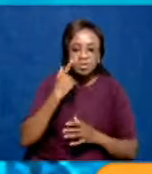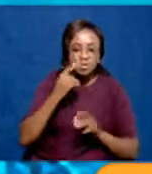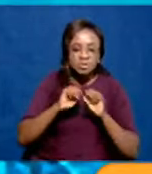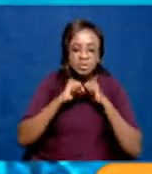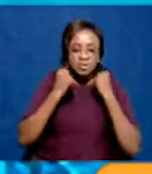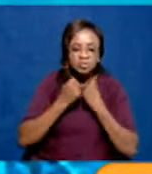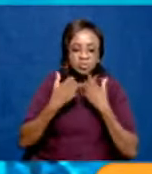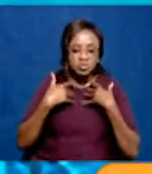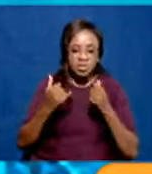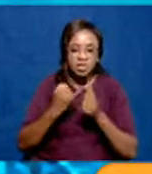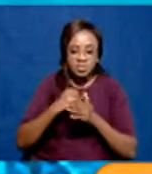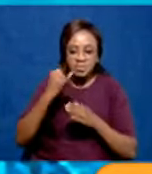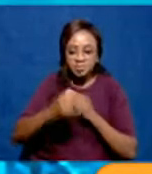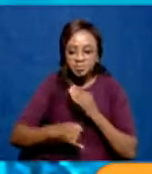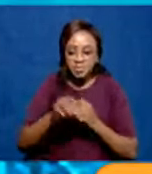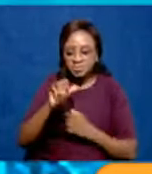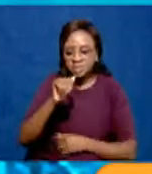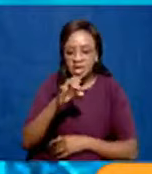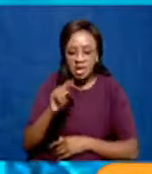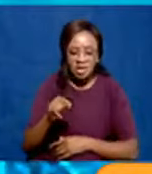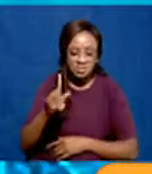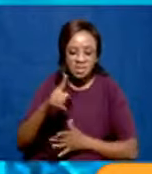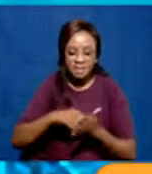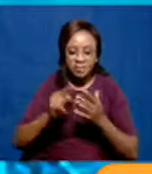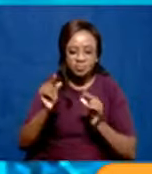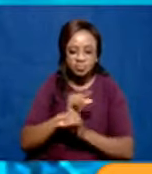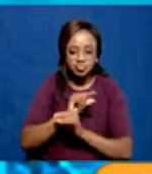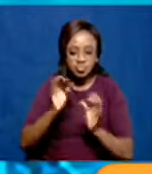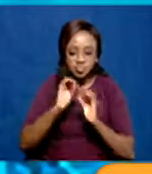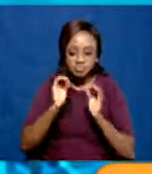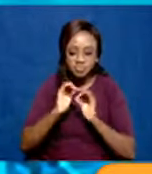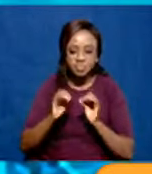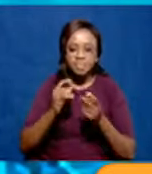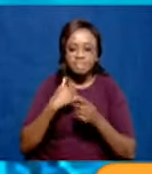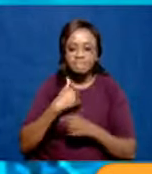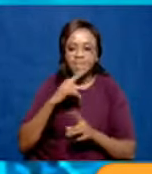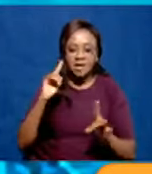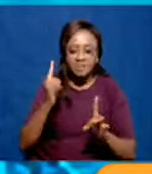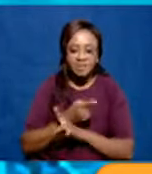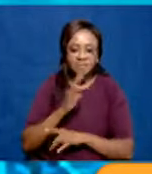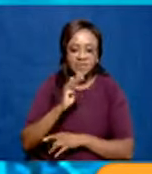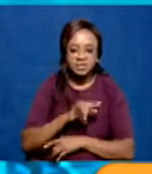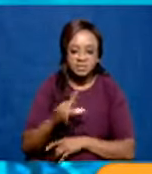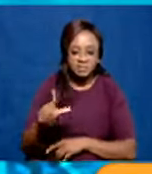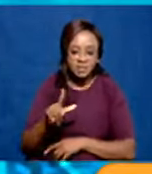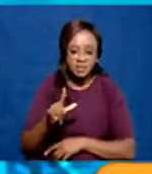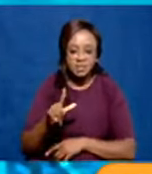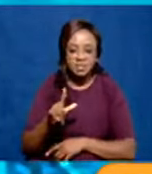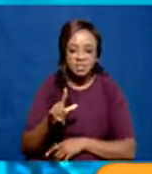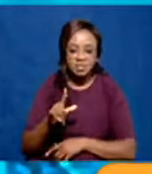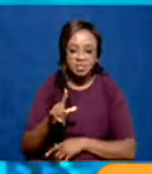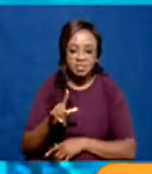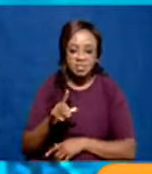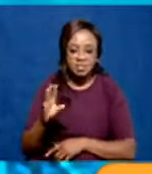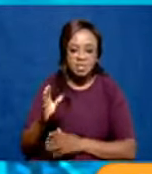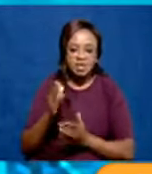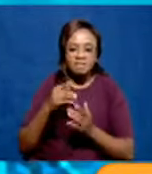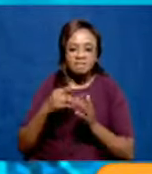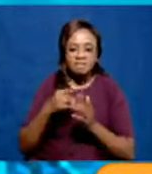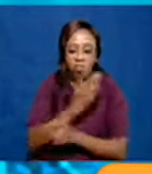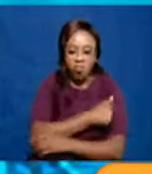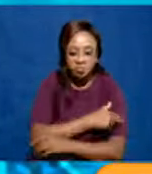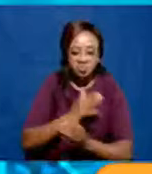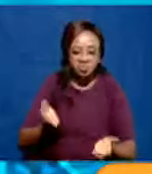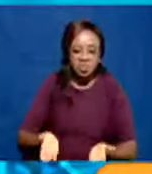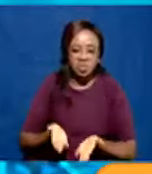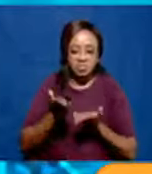isolation. There's a different bill which was act which was passed called the Facility Improvement Financing Bill, which is meant, first